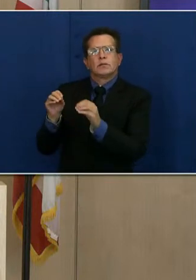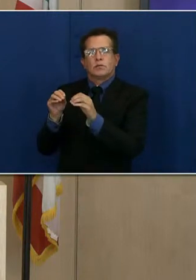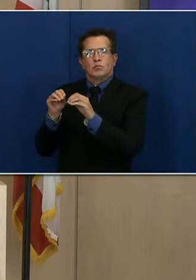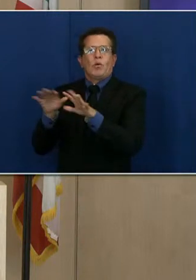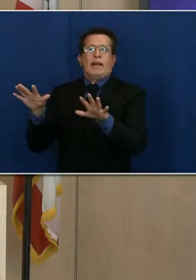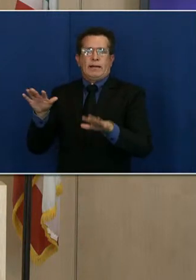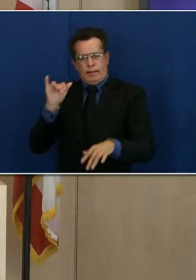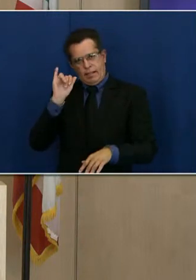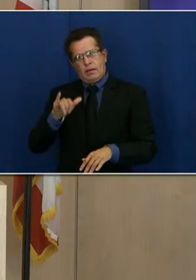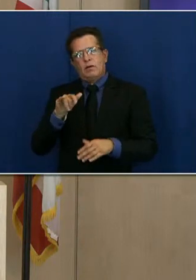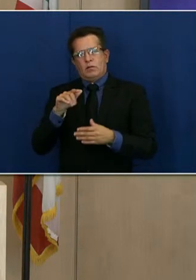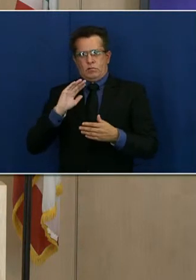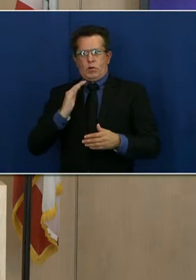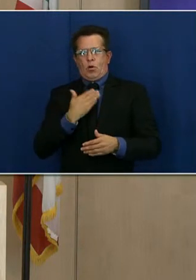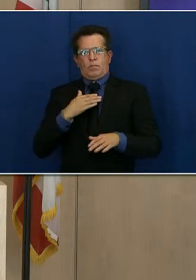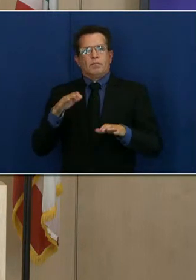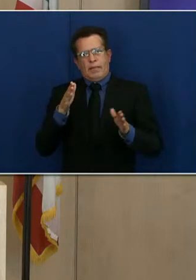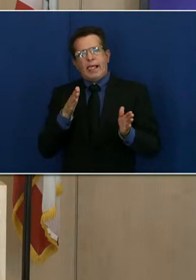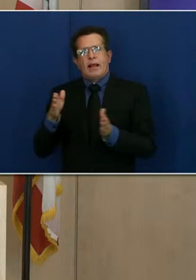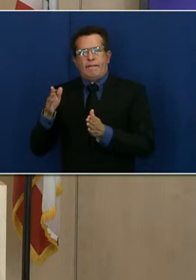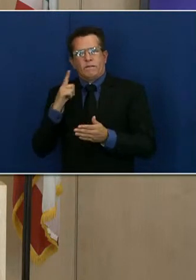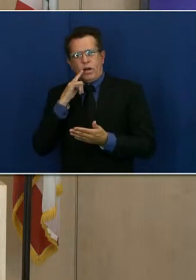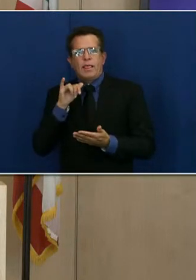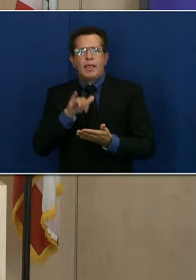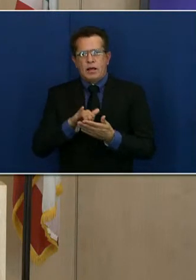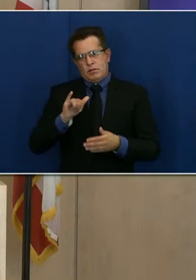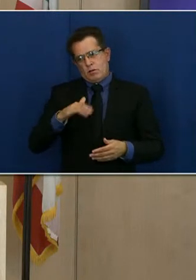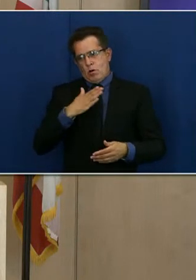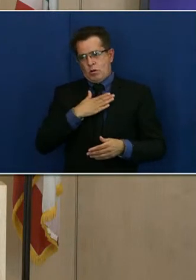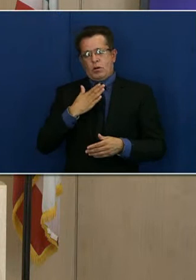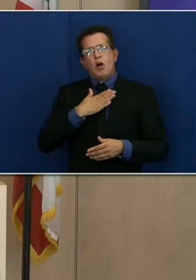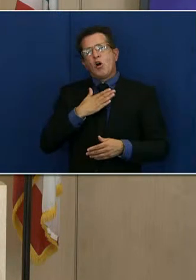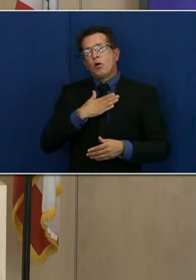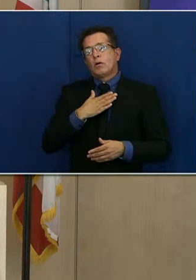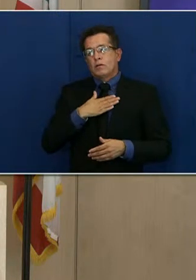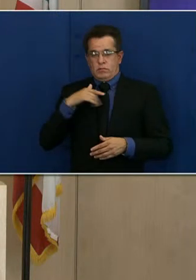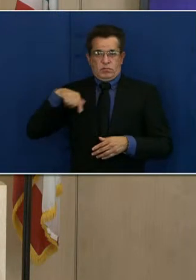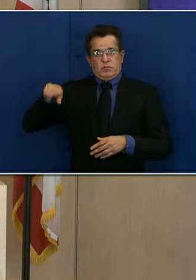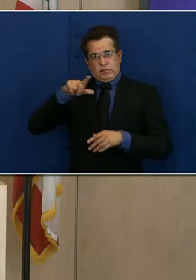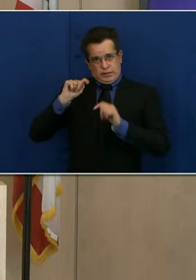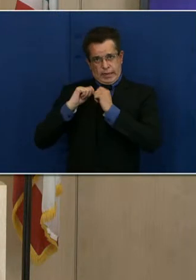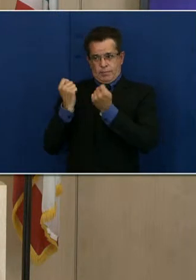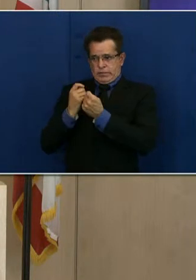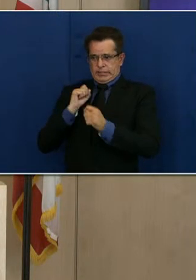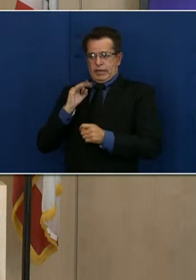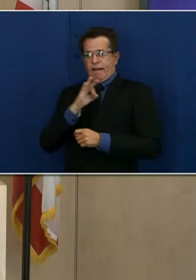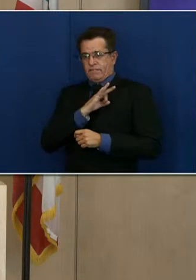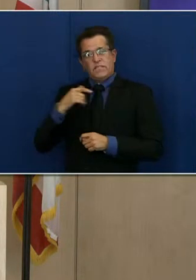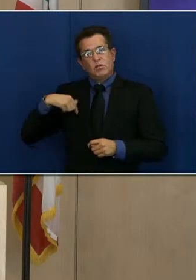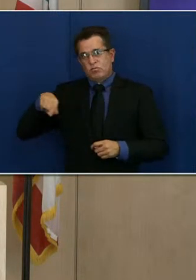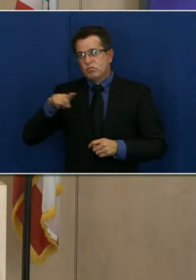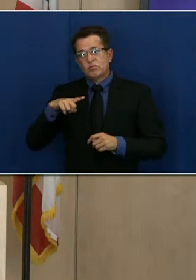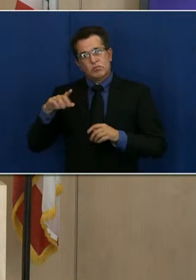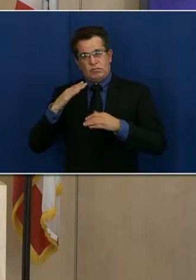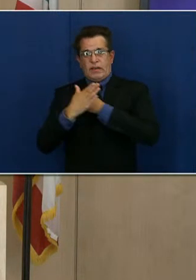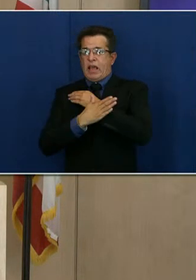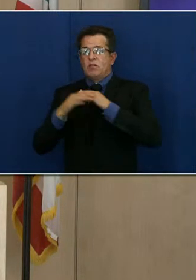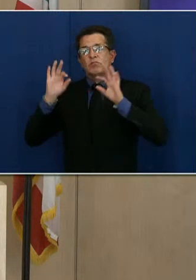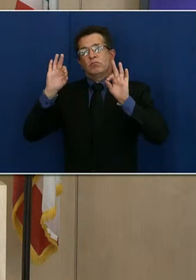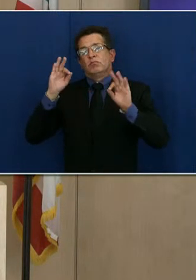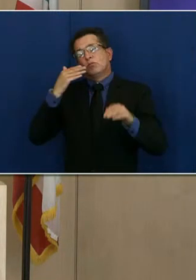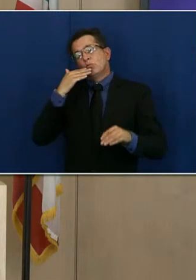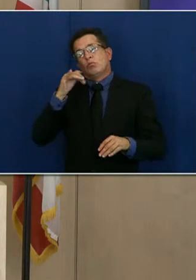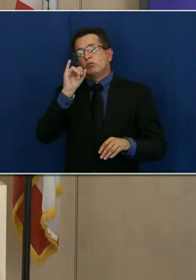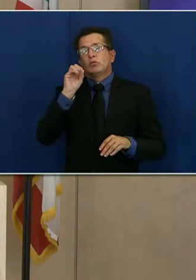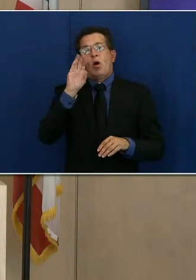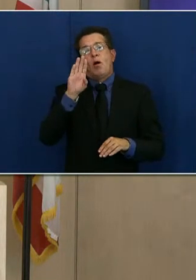the actions needed to do that. And our staff and our county has done a great